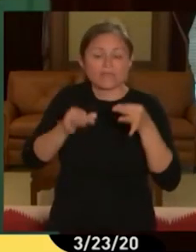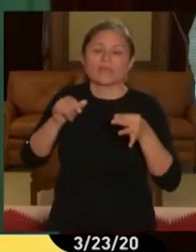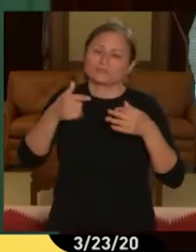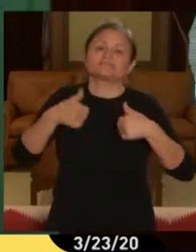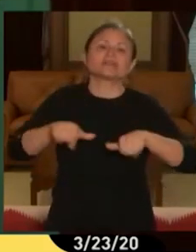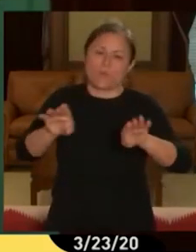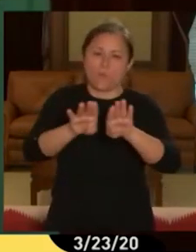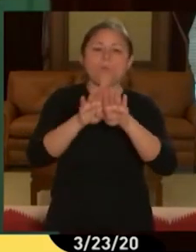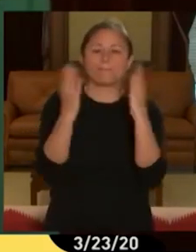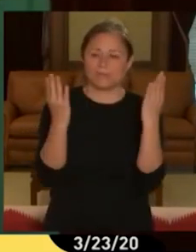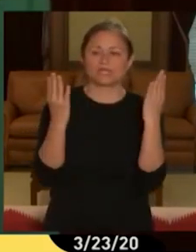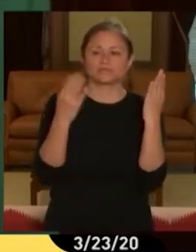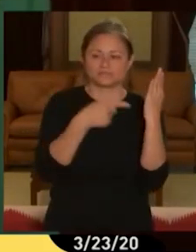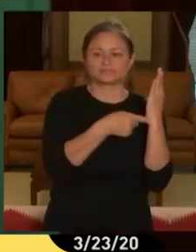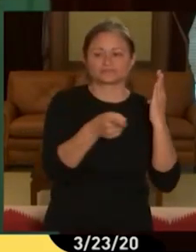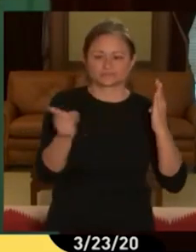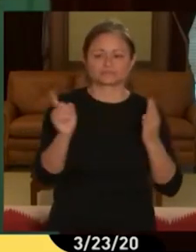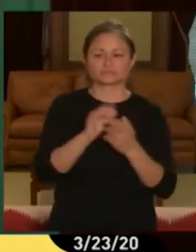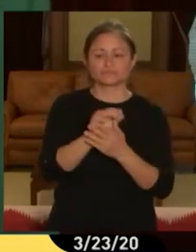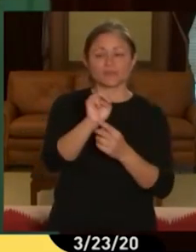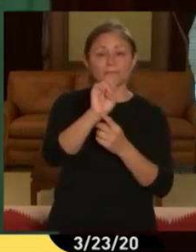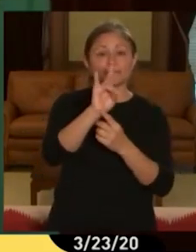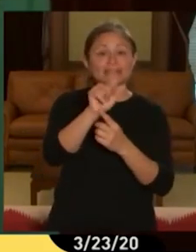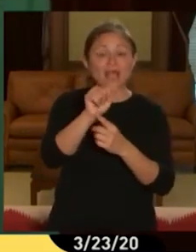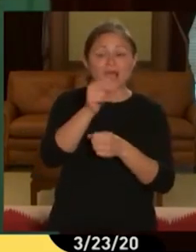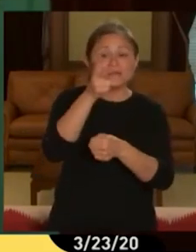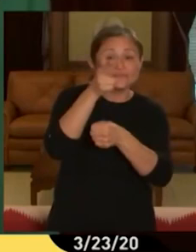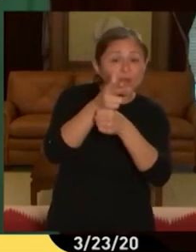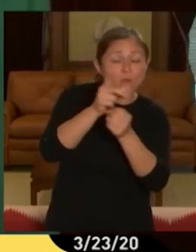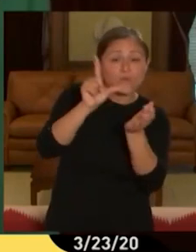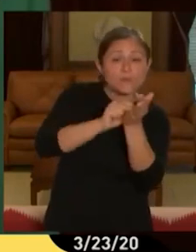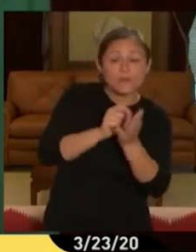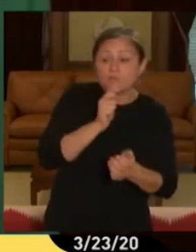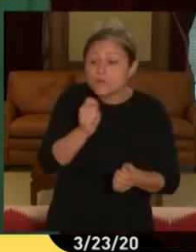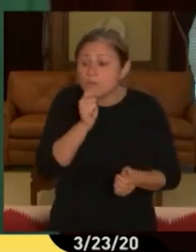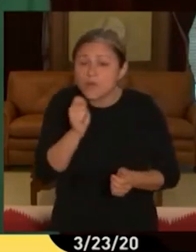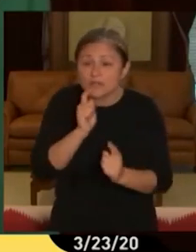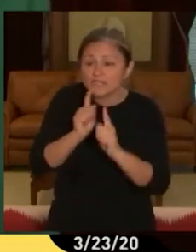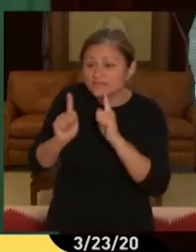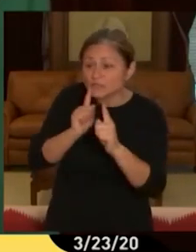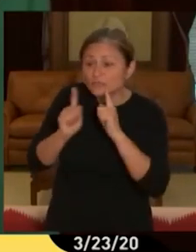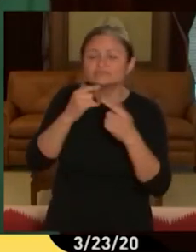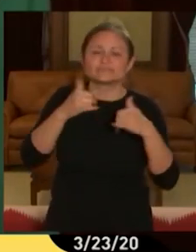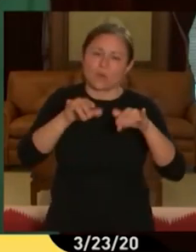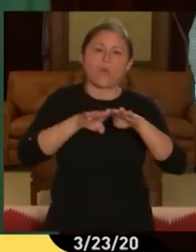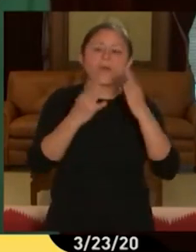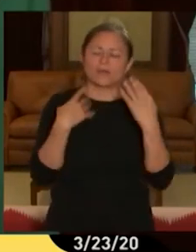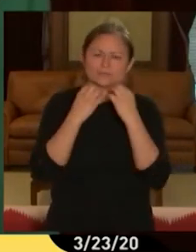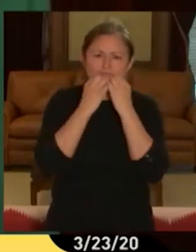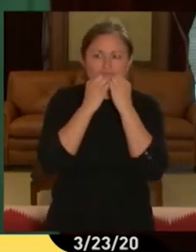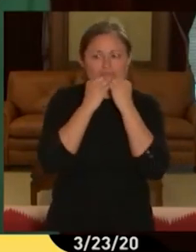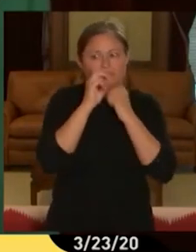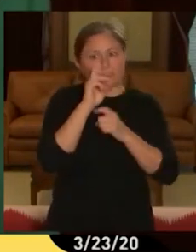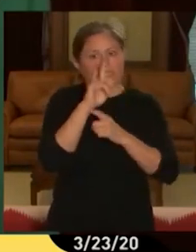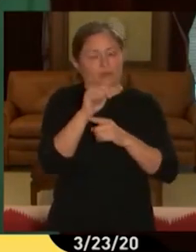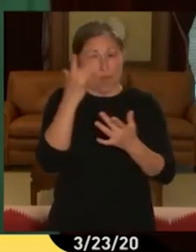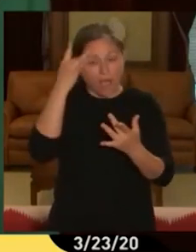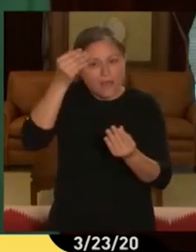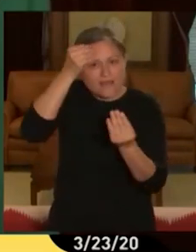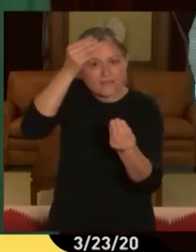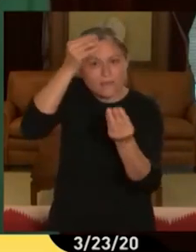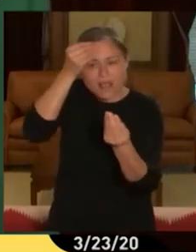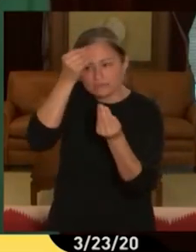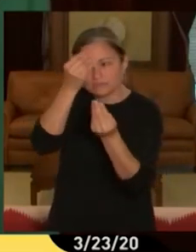to operate as well. The media have just been absolutely critical to keep all of us informed about